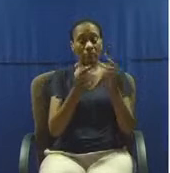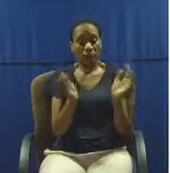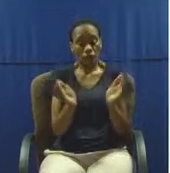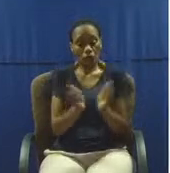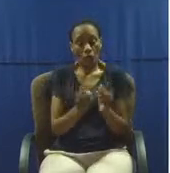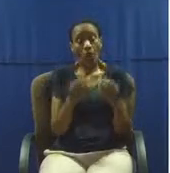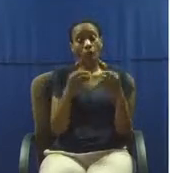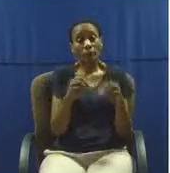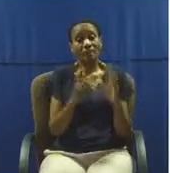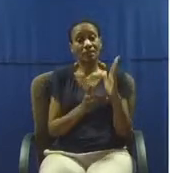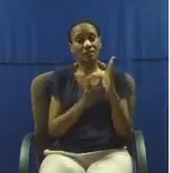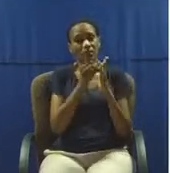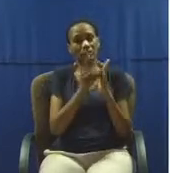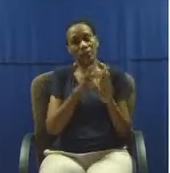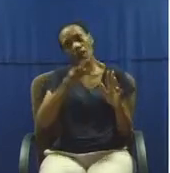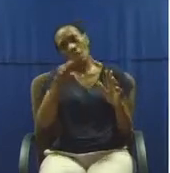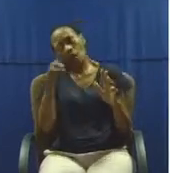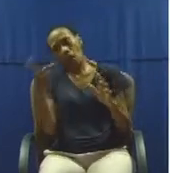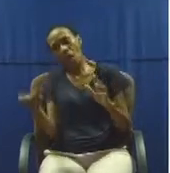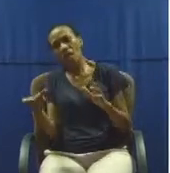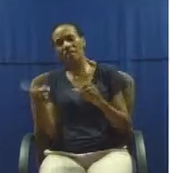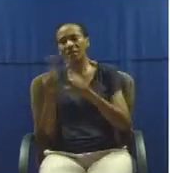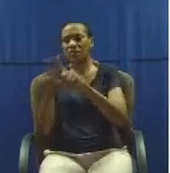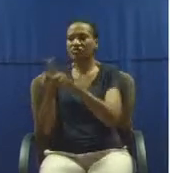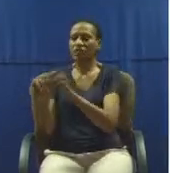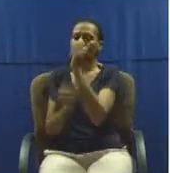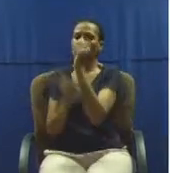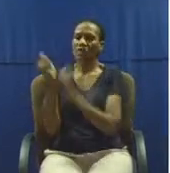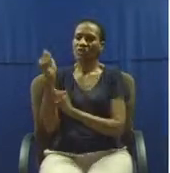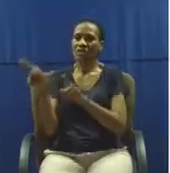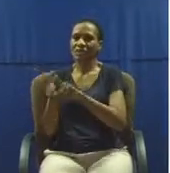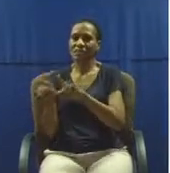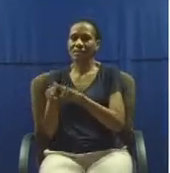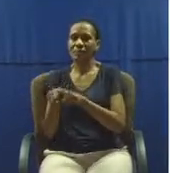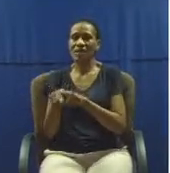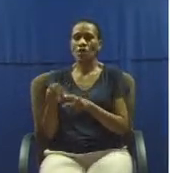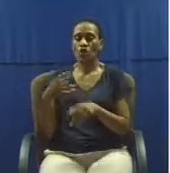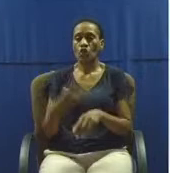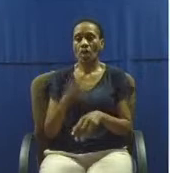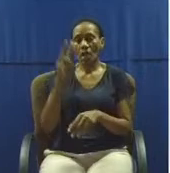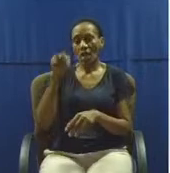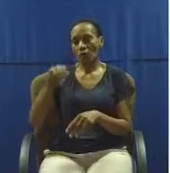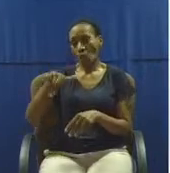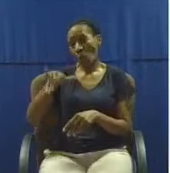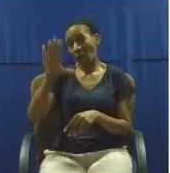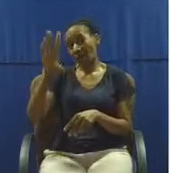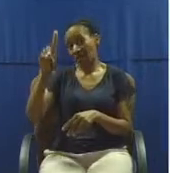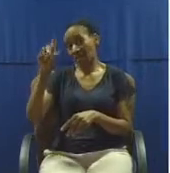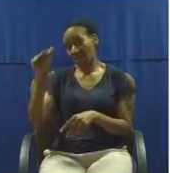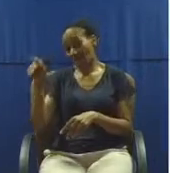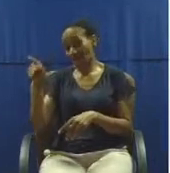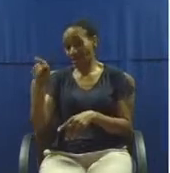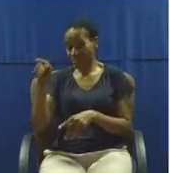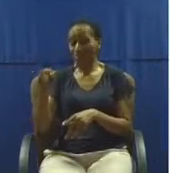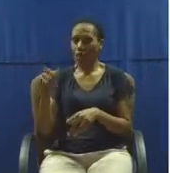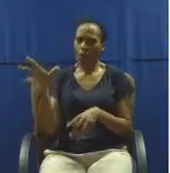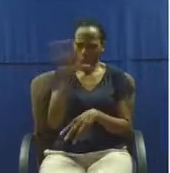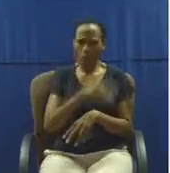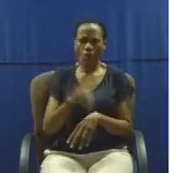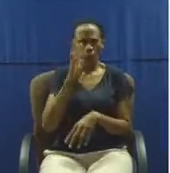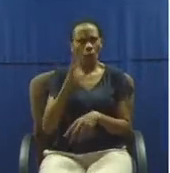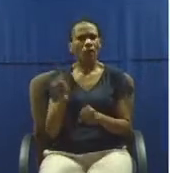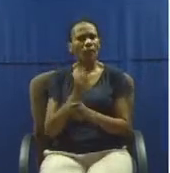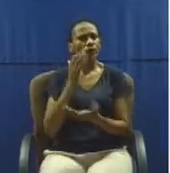Development and other public institutions such as the National Youth Development Agency will continue to